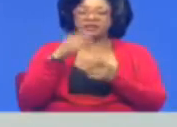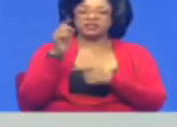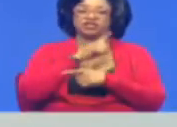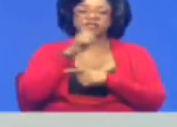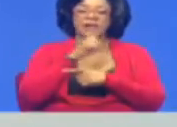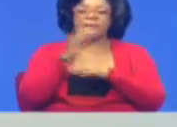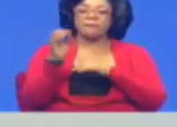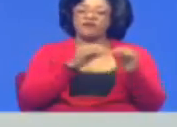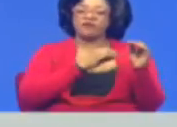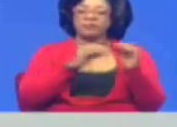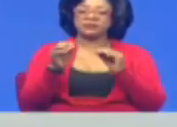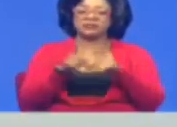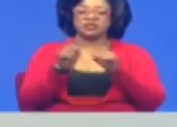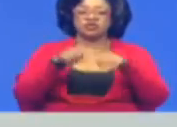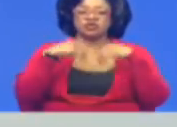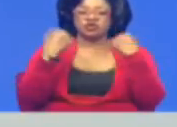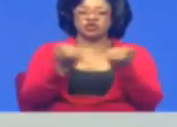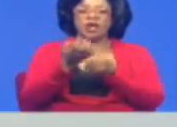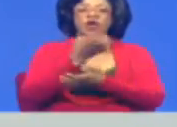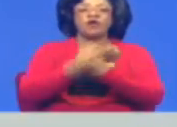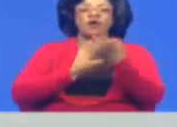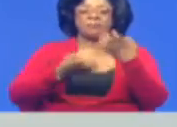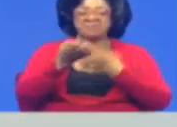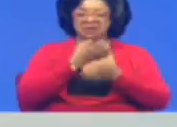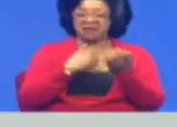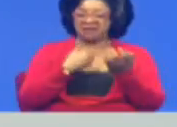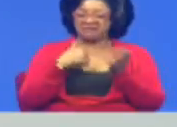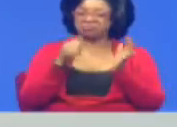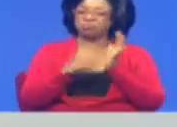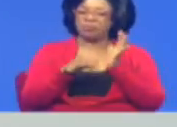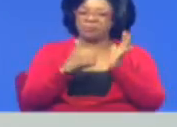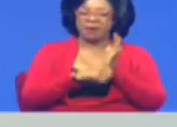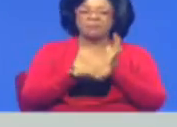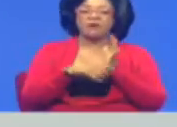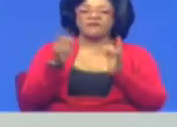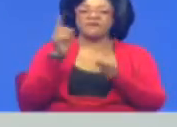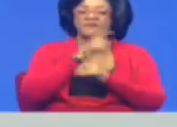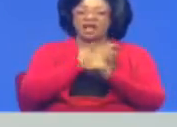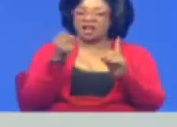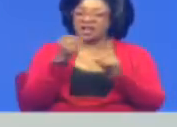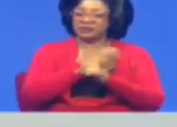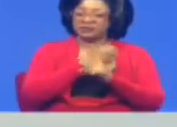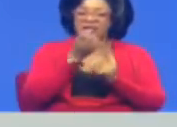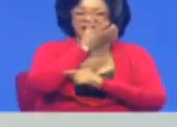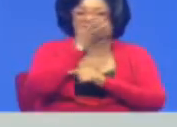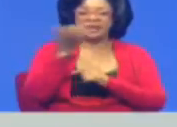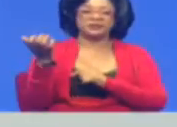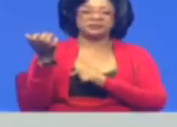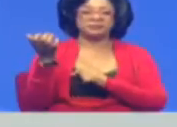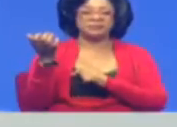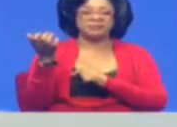and socioeconomic decline are in greater jeopardy of violence and neglect.